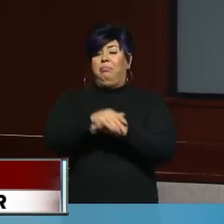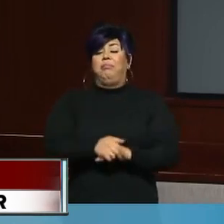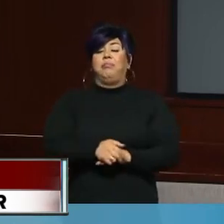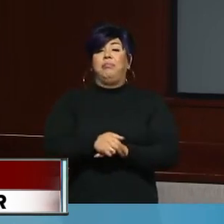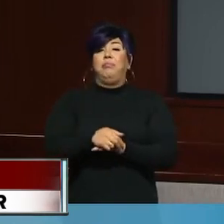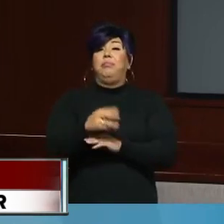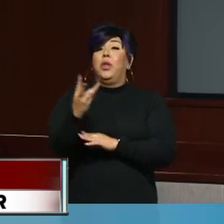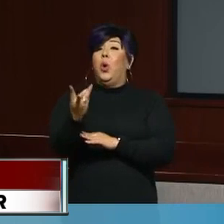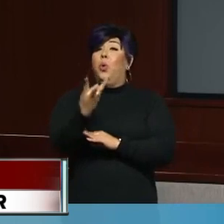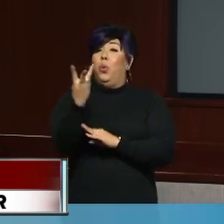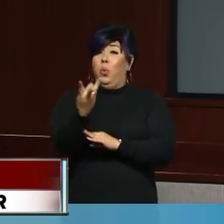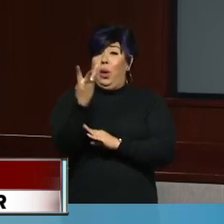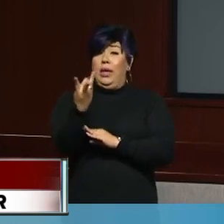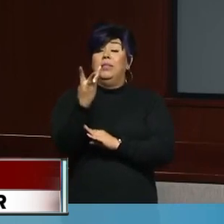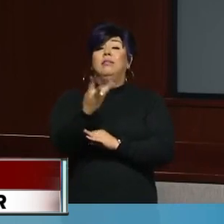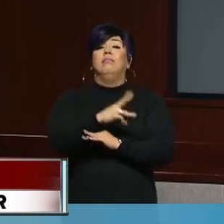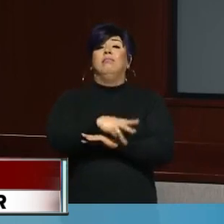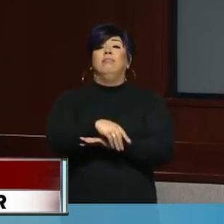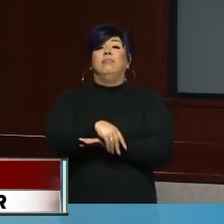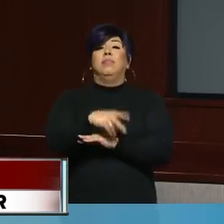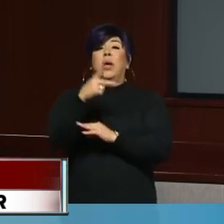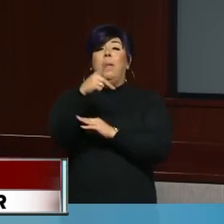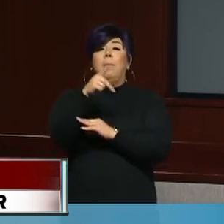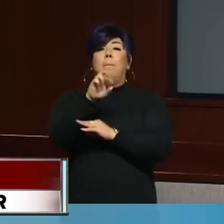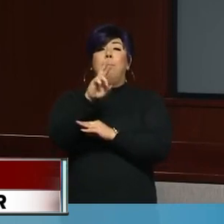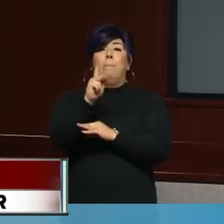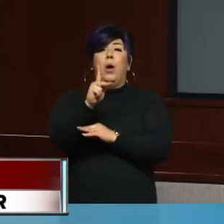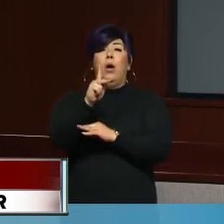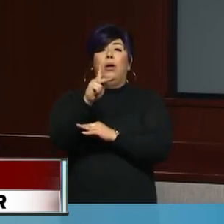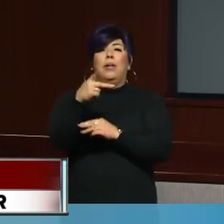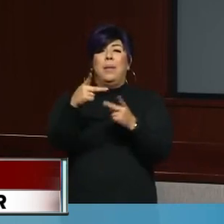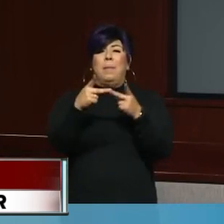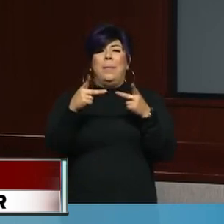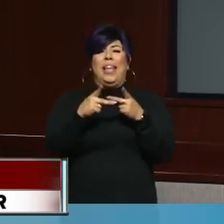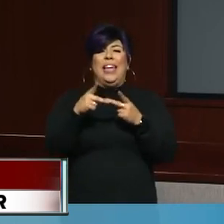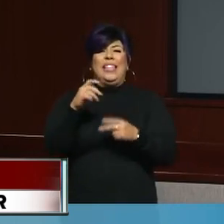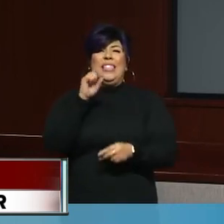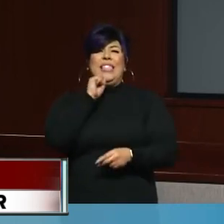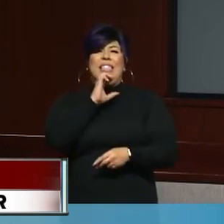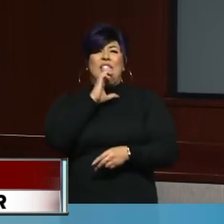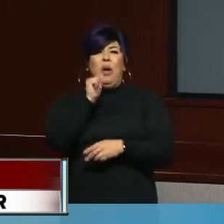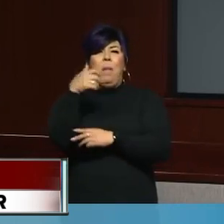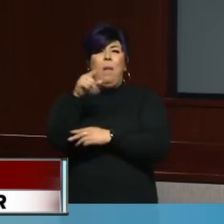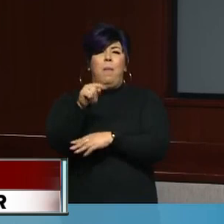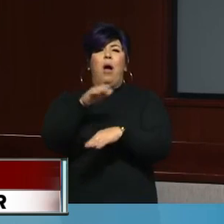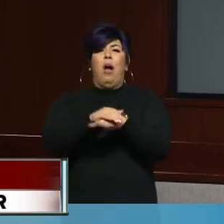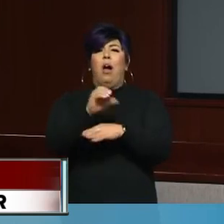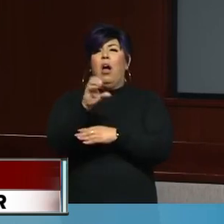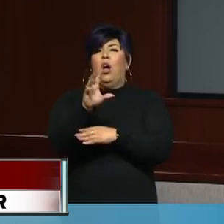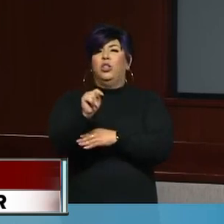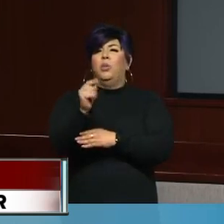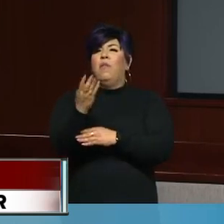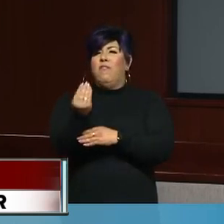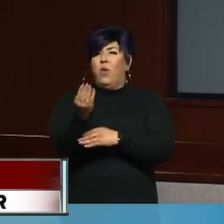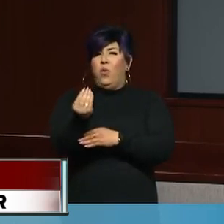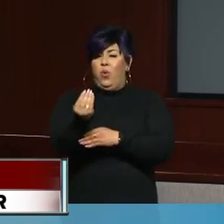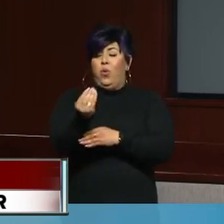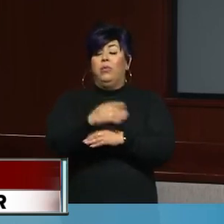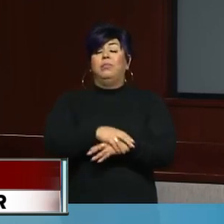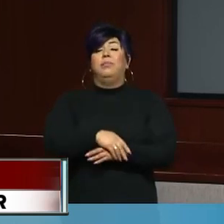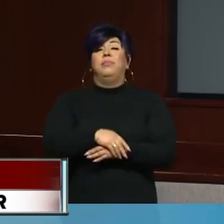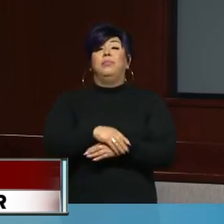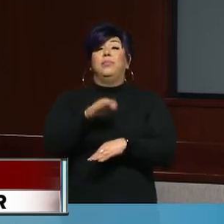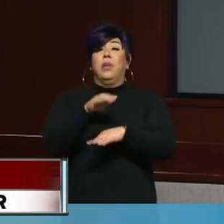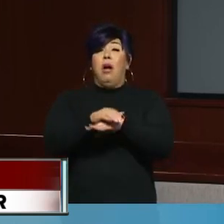On Wednesday, it will be at the Park Place Senior Apartments, and that's October 14th. And then on